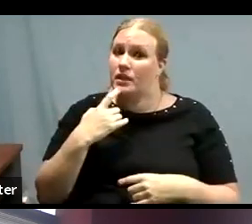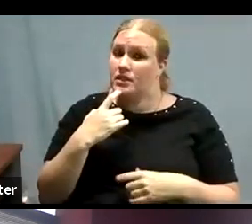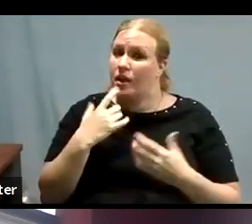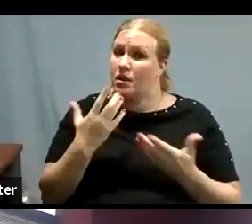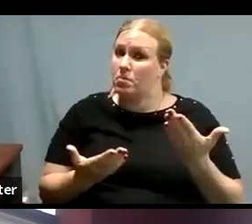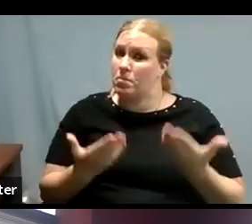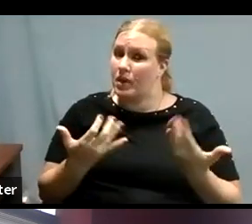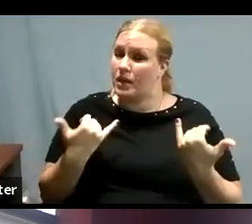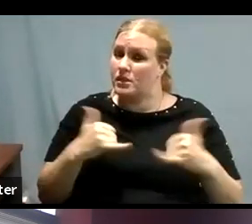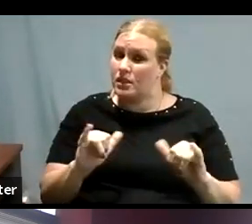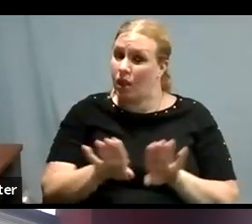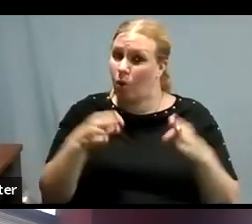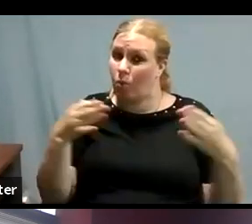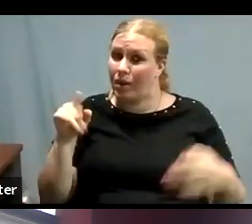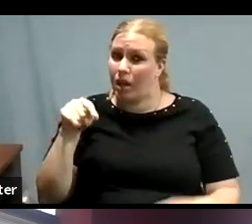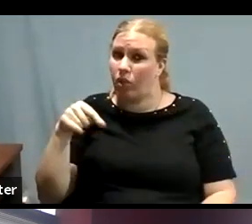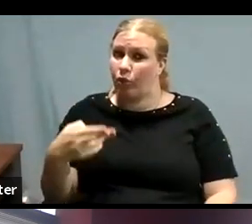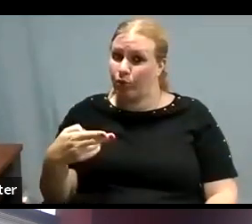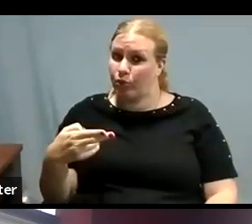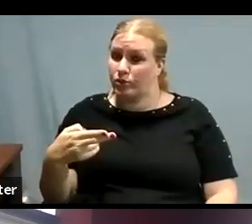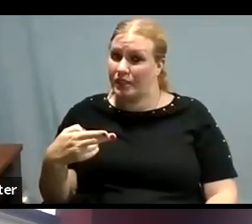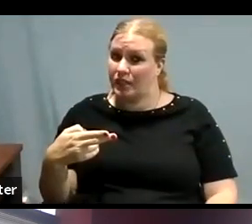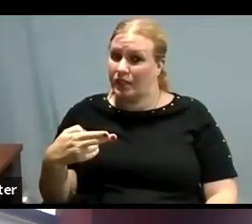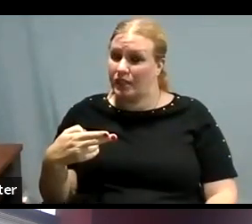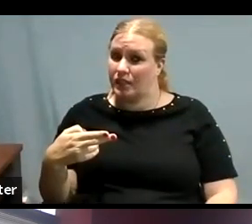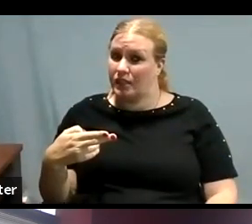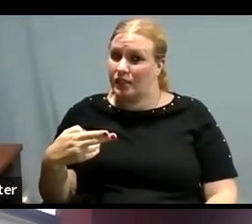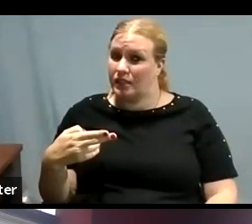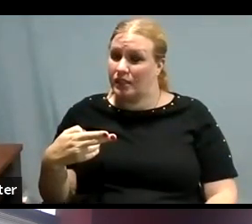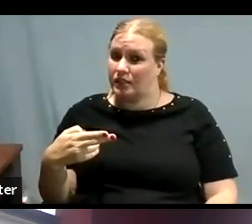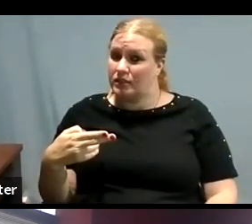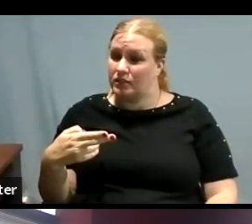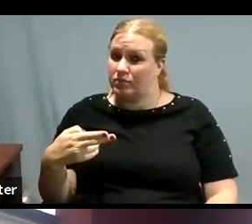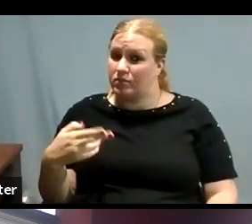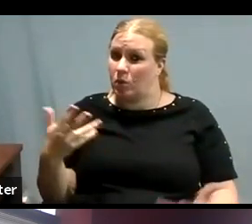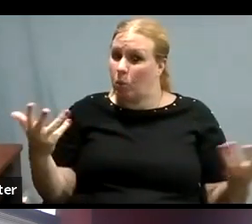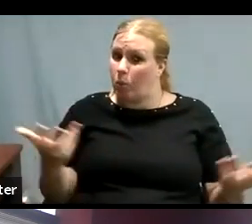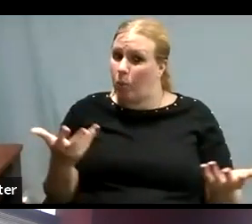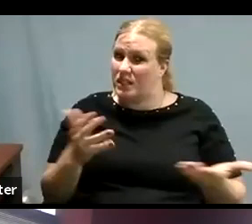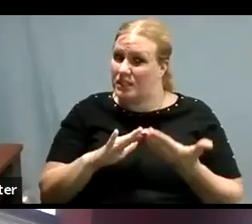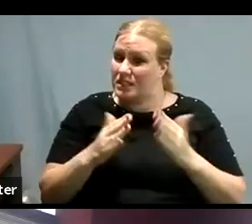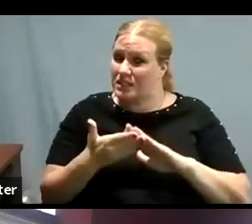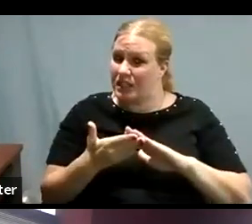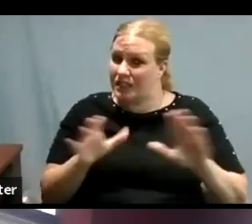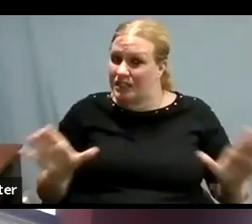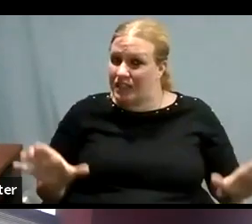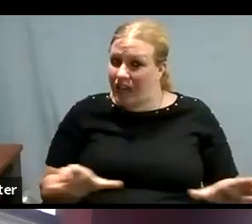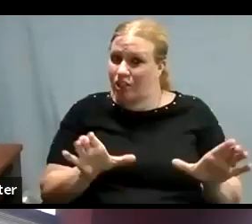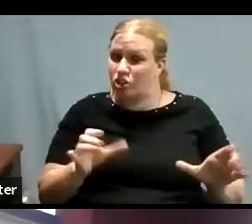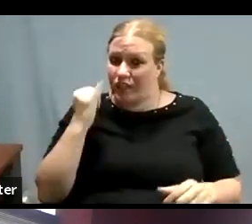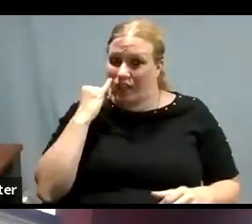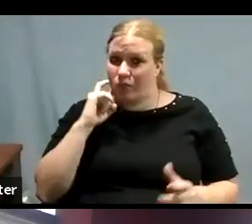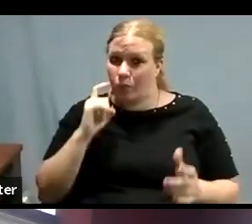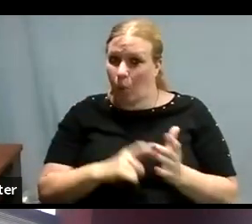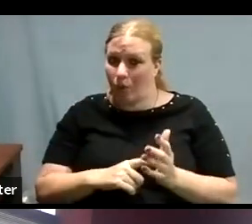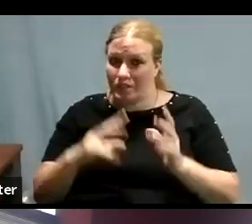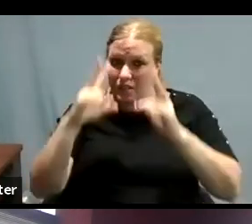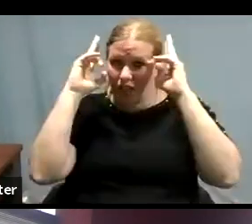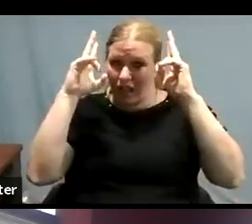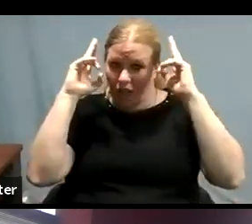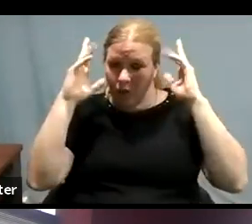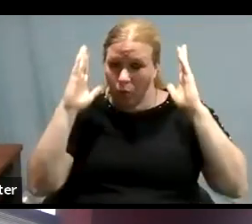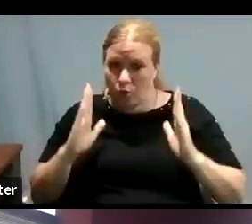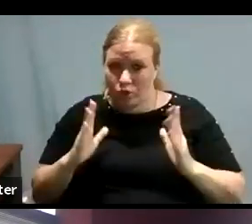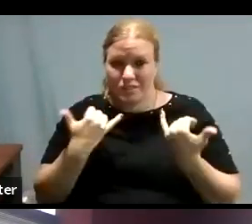open on Thursday. What is the city's action if you do find that salon owners will still